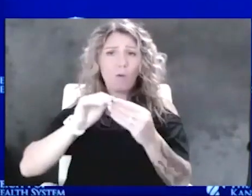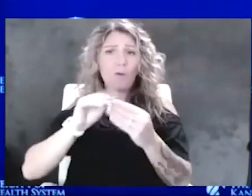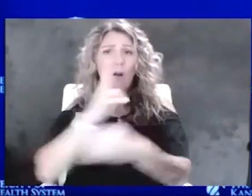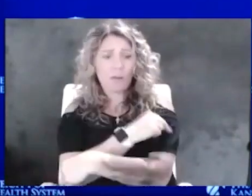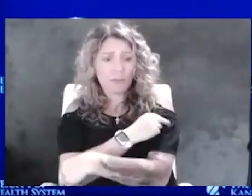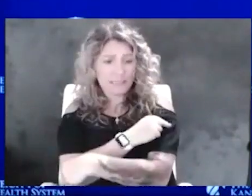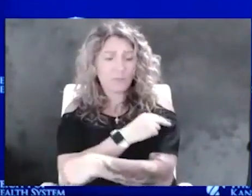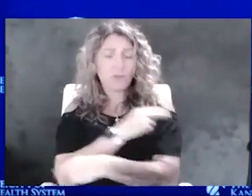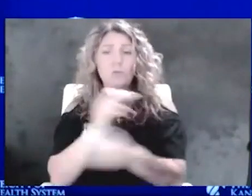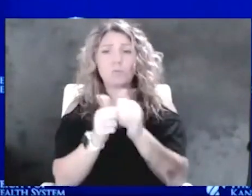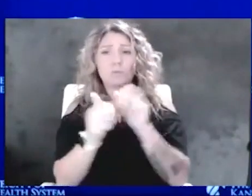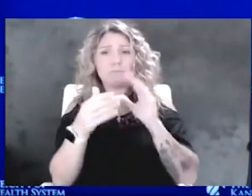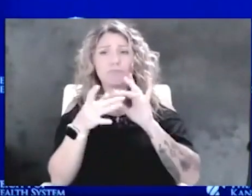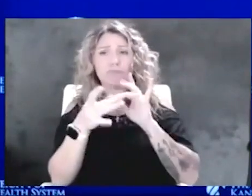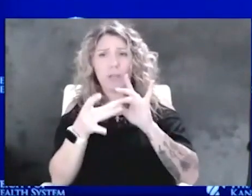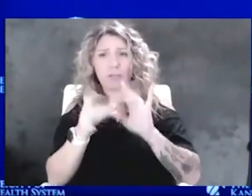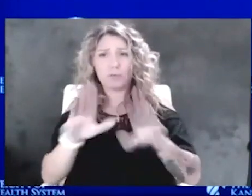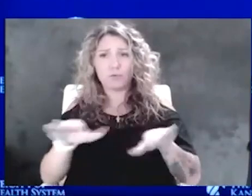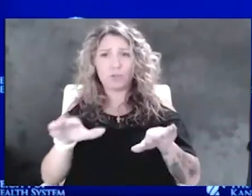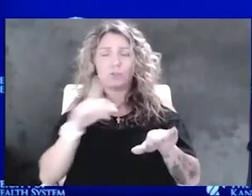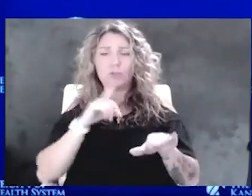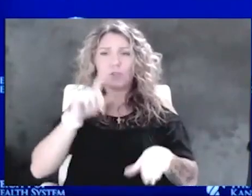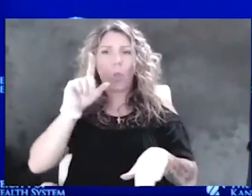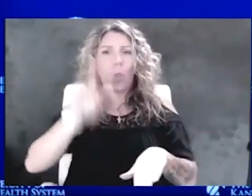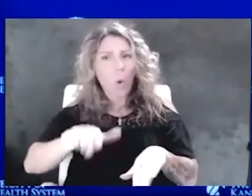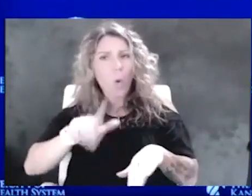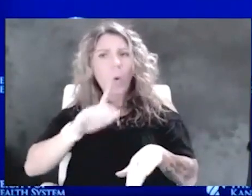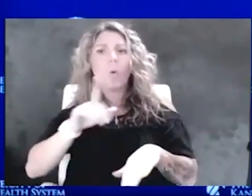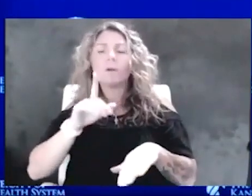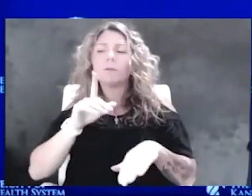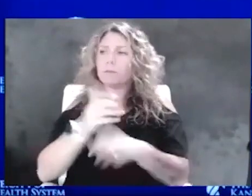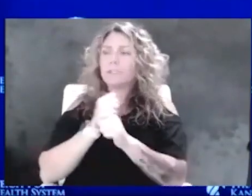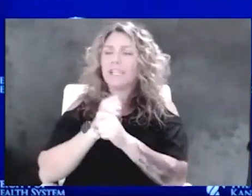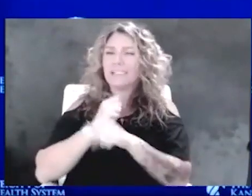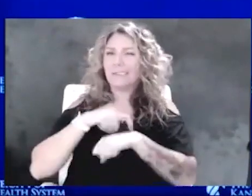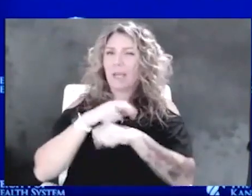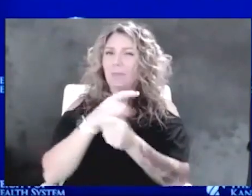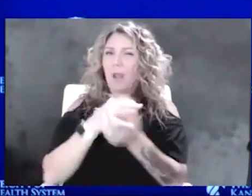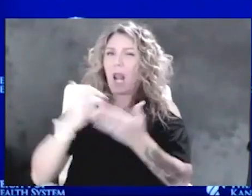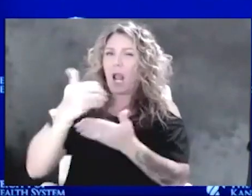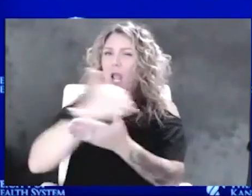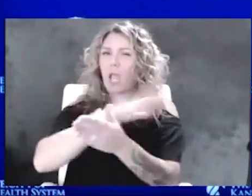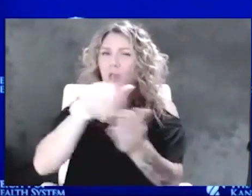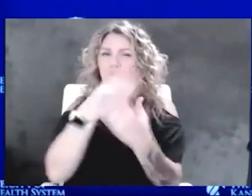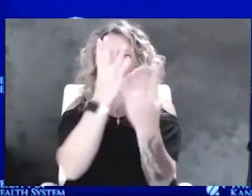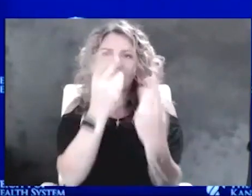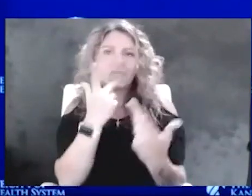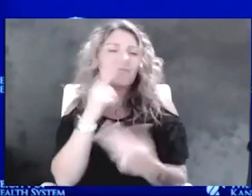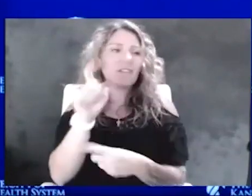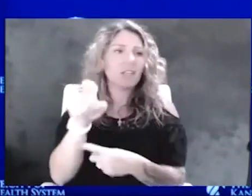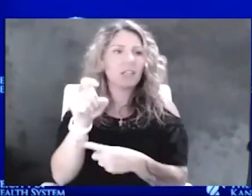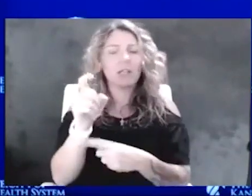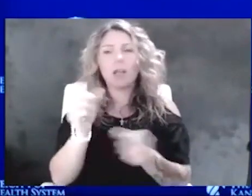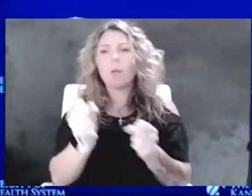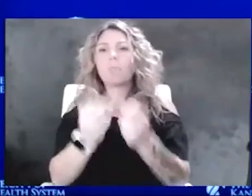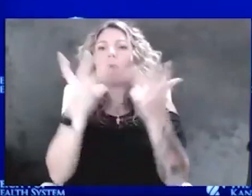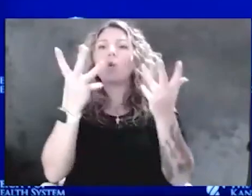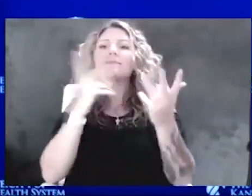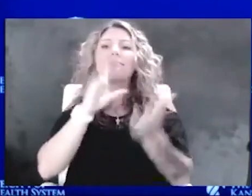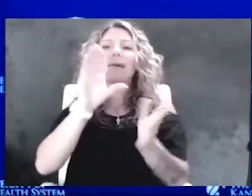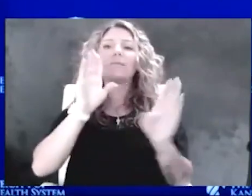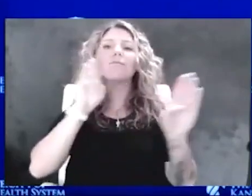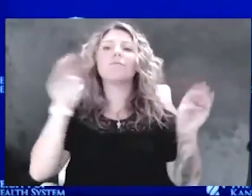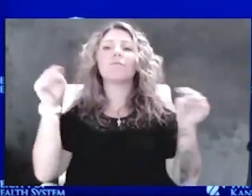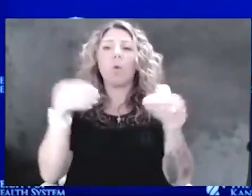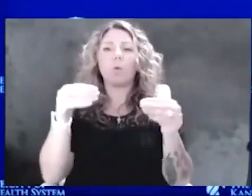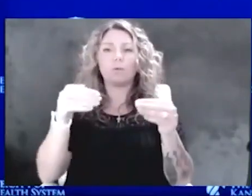pediatrics are much lower, so I think it would take time to collect all that data. I think you'd probably need to do a multi-center trial or a study for